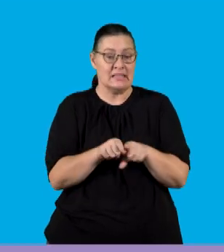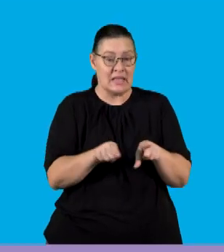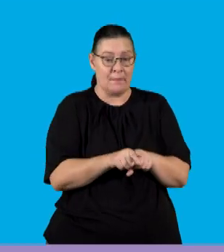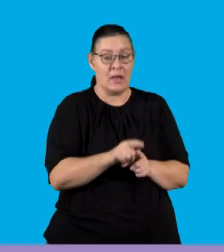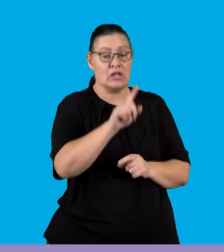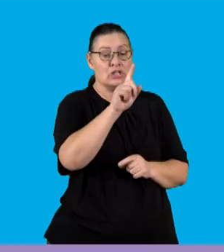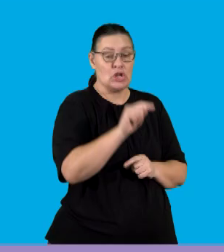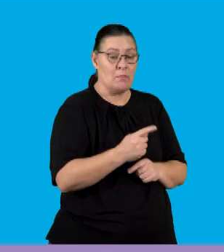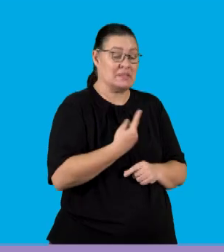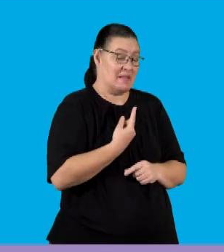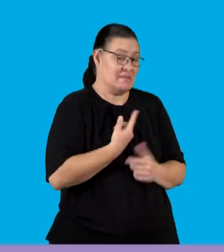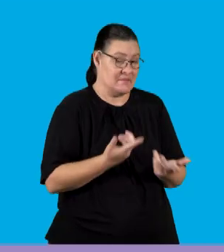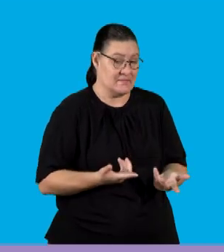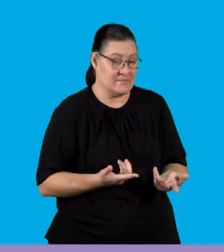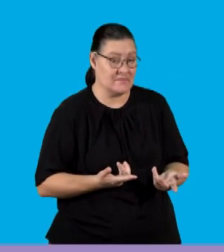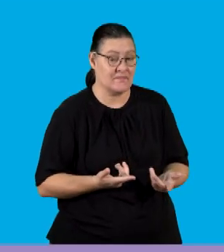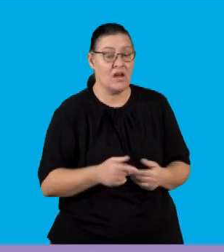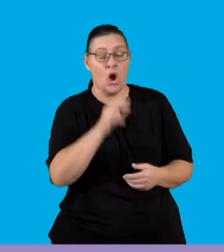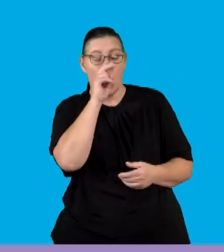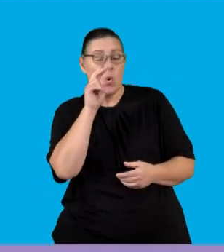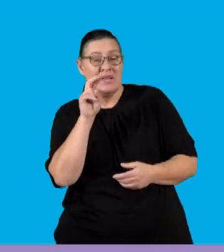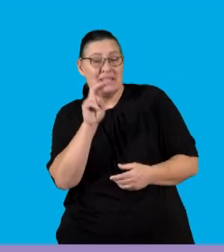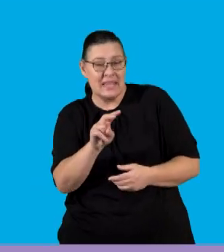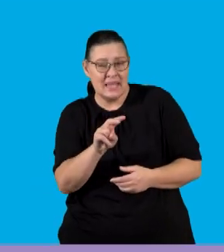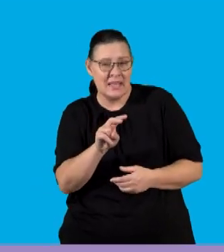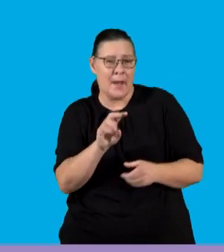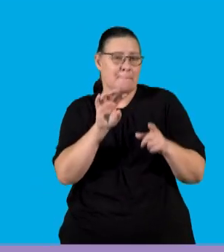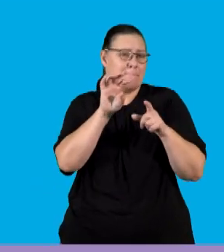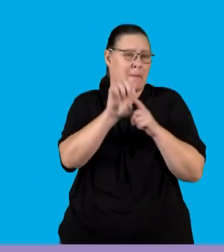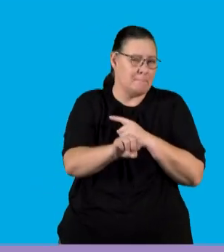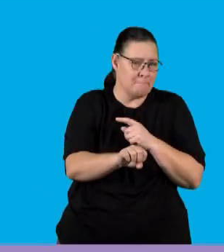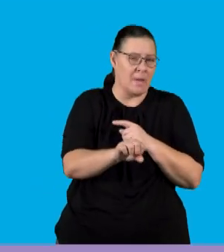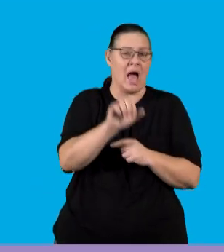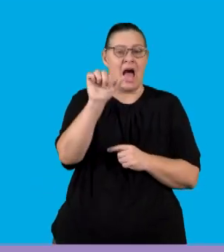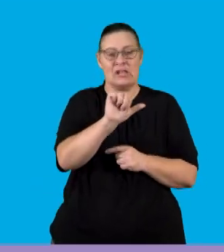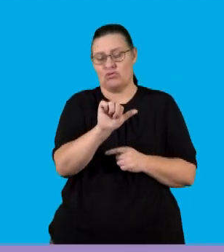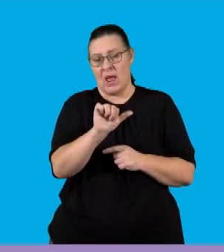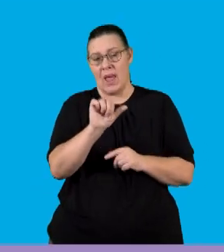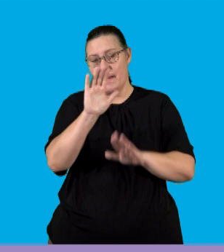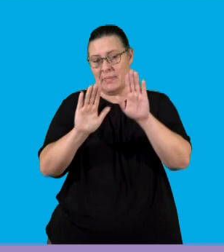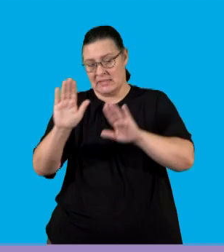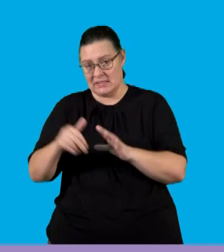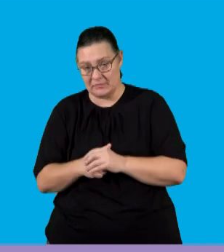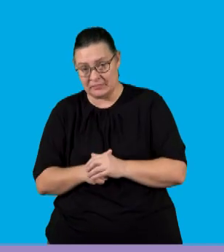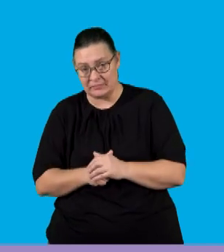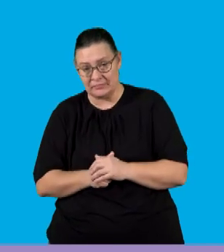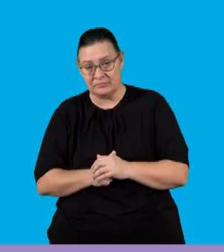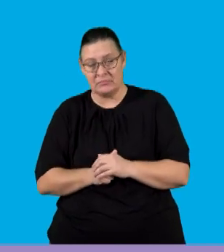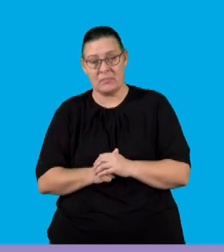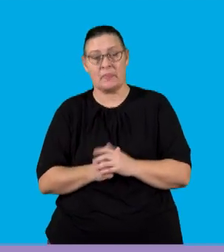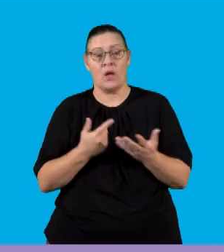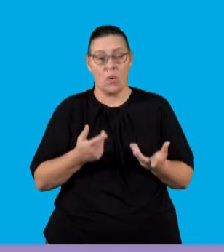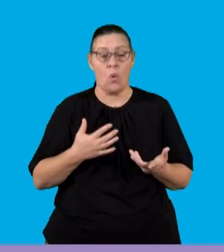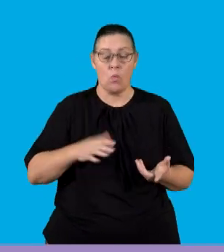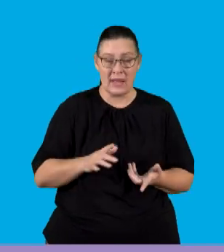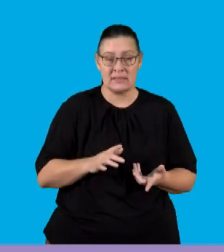well as the term itself? So let's see how we can find this algebraic pattern. So remember, we are trying to find